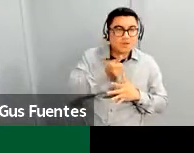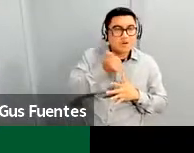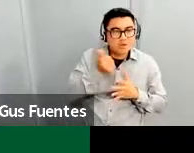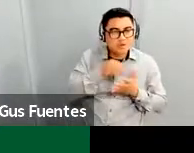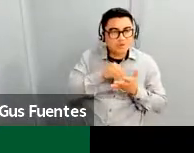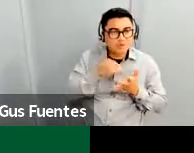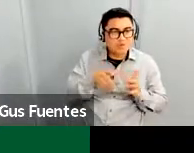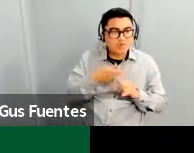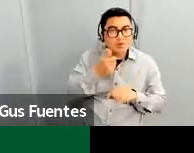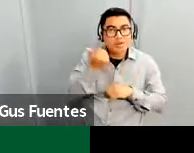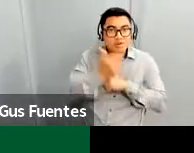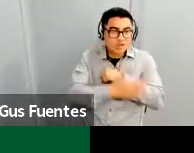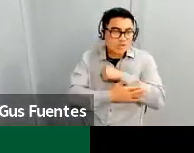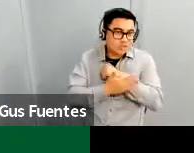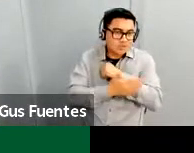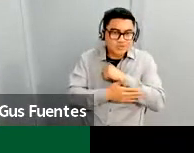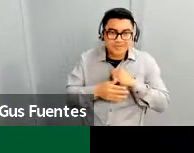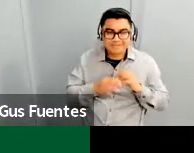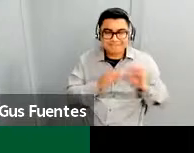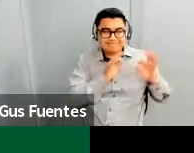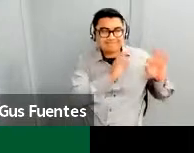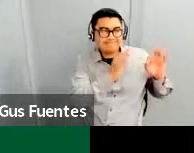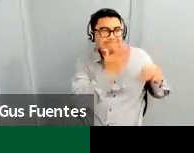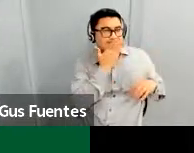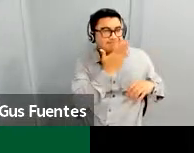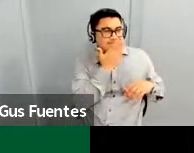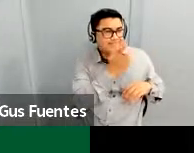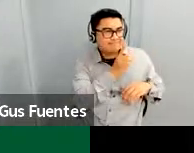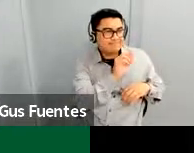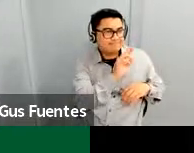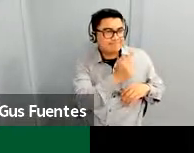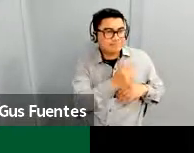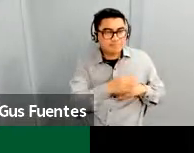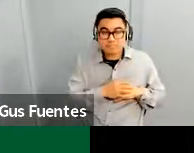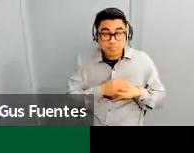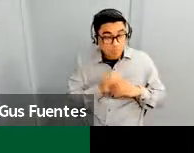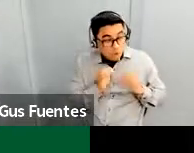Are there any other questions or feedback, Doug? Not at this time.